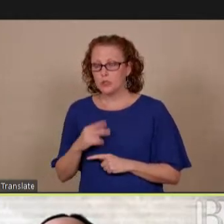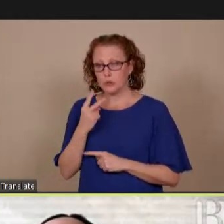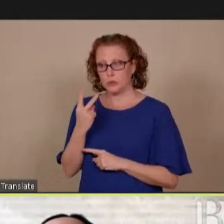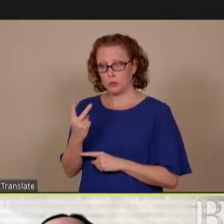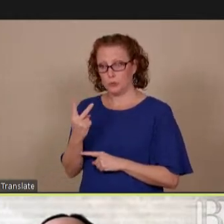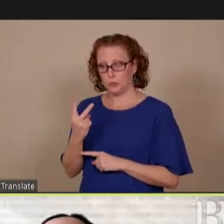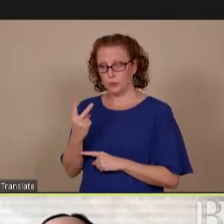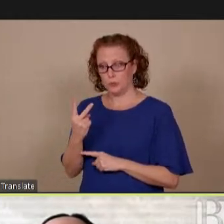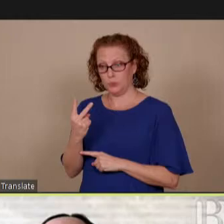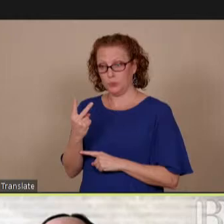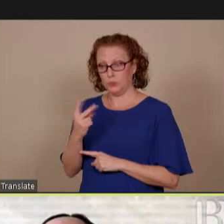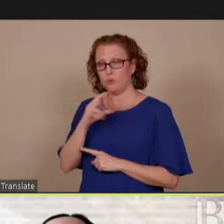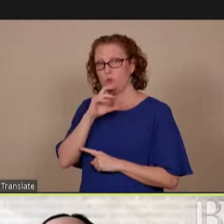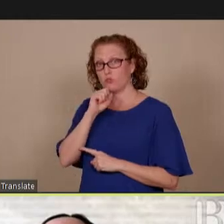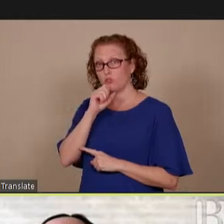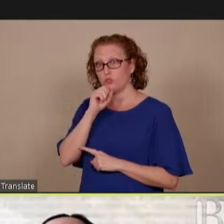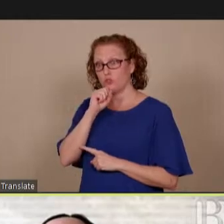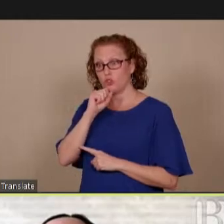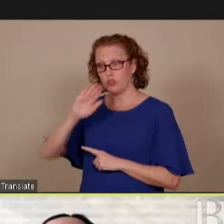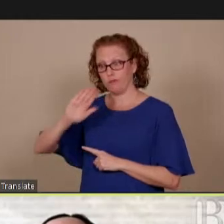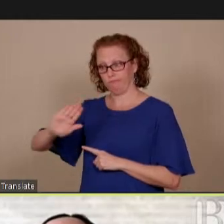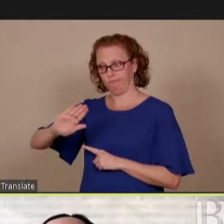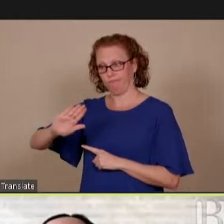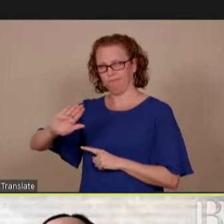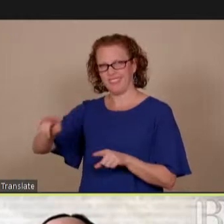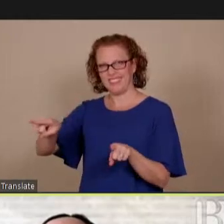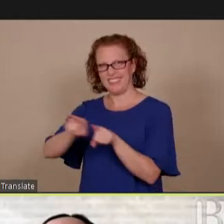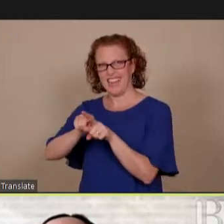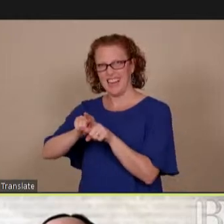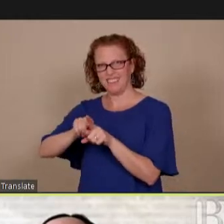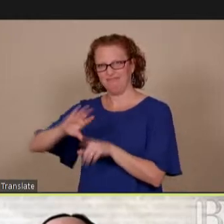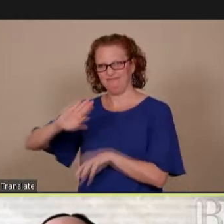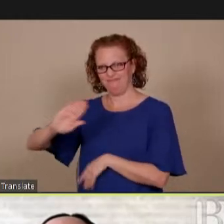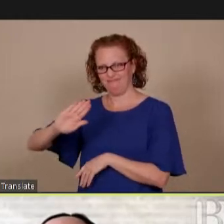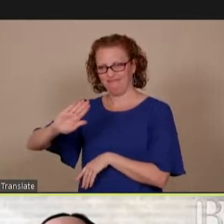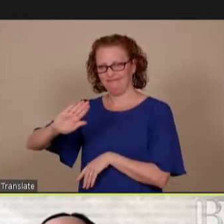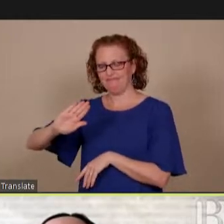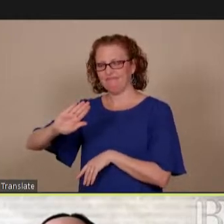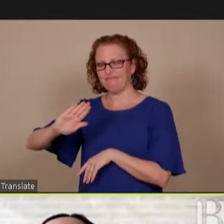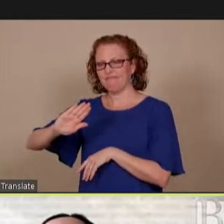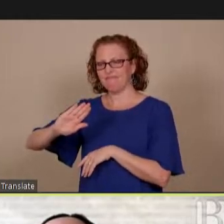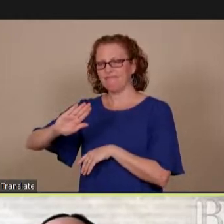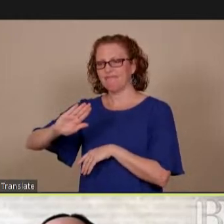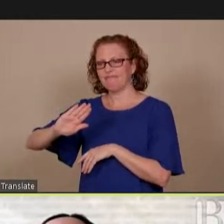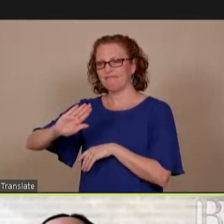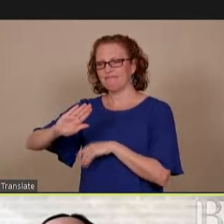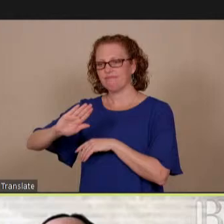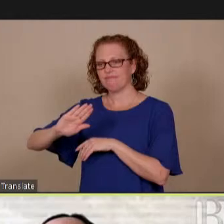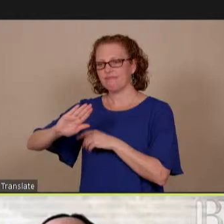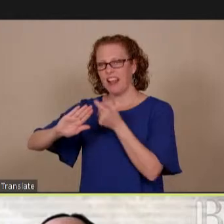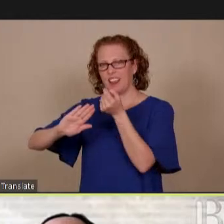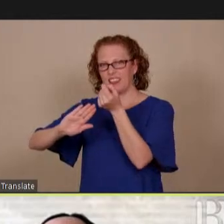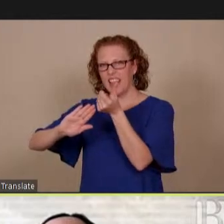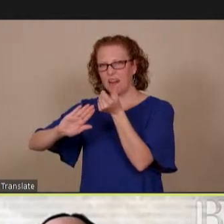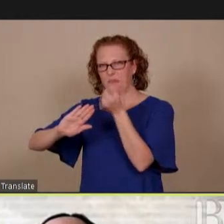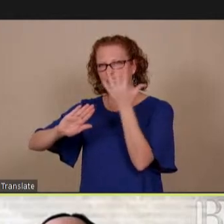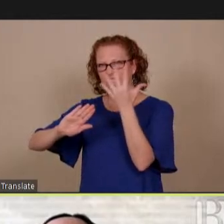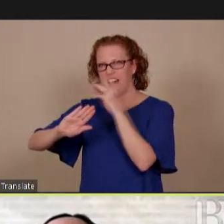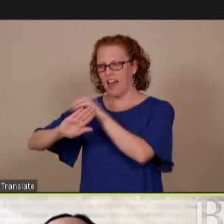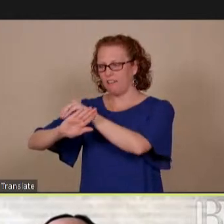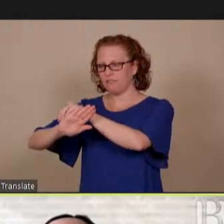there's a non-contiguous portion of District 5 here because there's a yellow